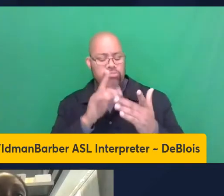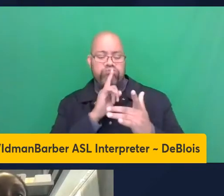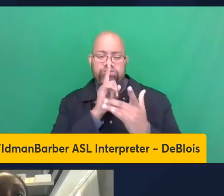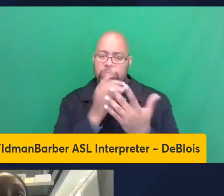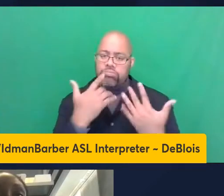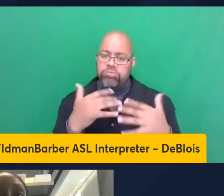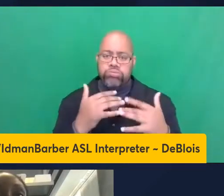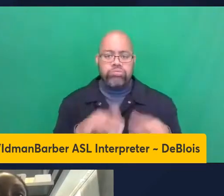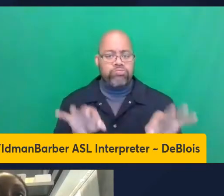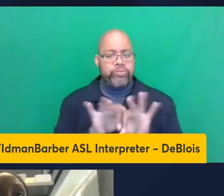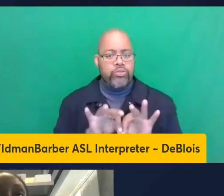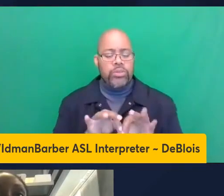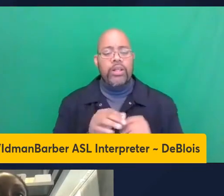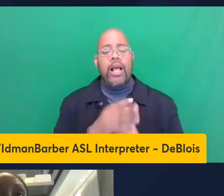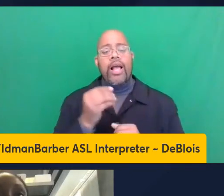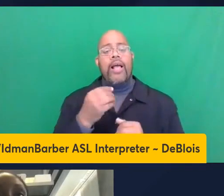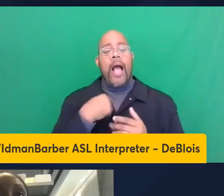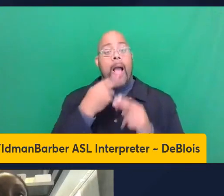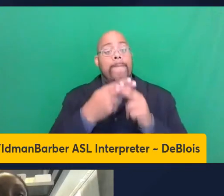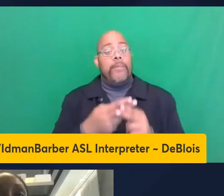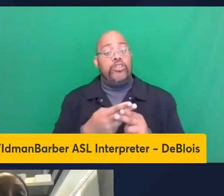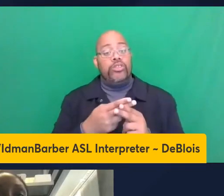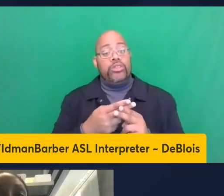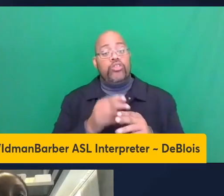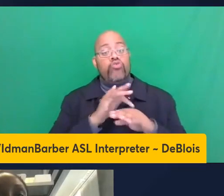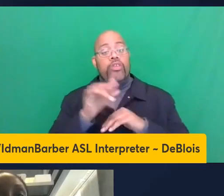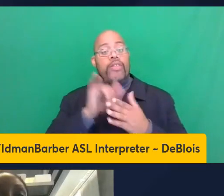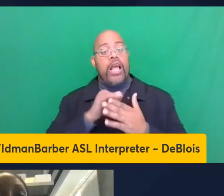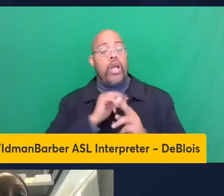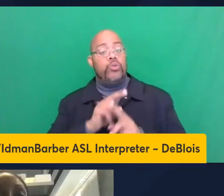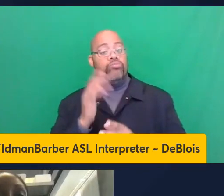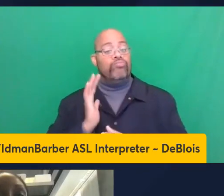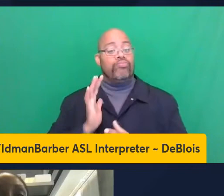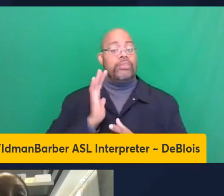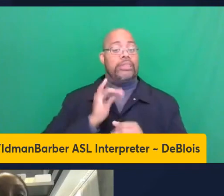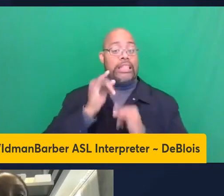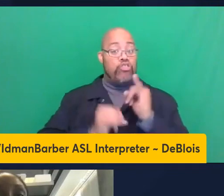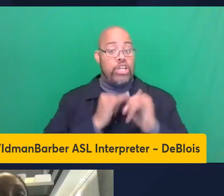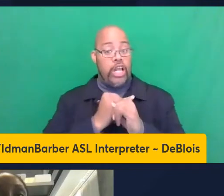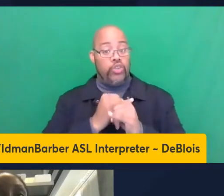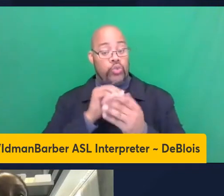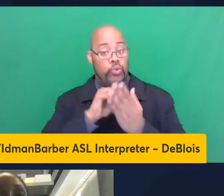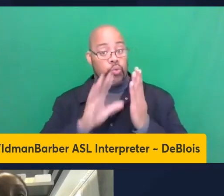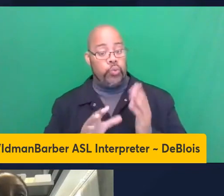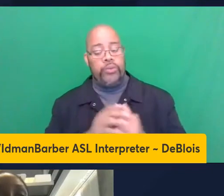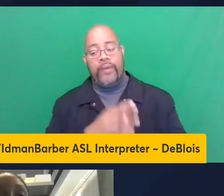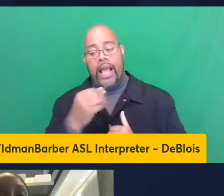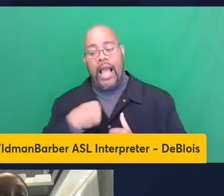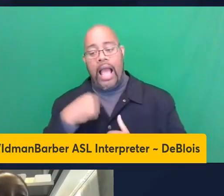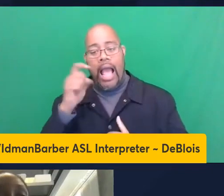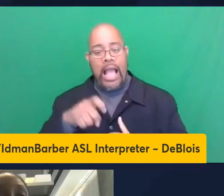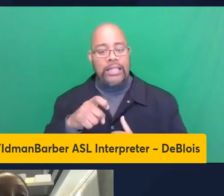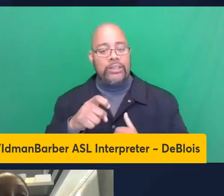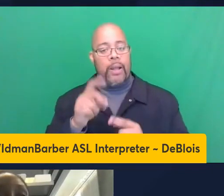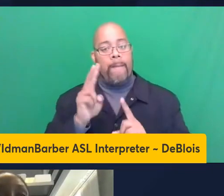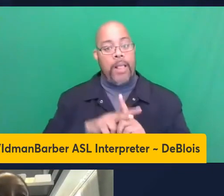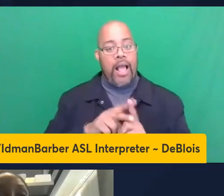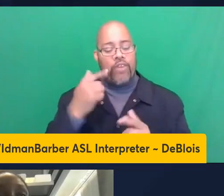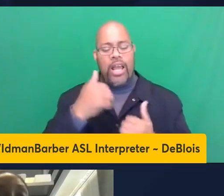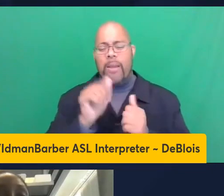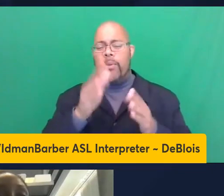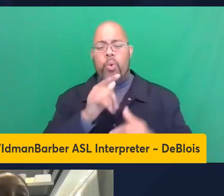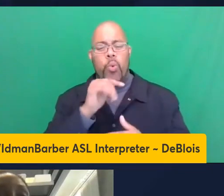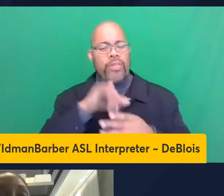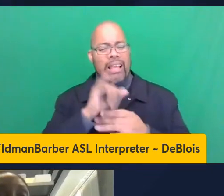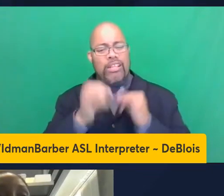super handy. And I mentioned earlier on that I used to be an international student and I had to apply. So this is for anybody that's